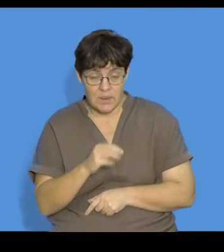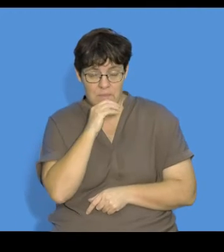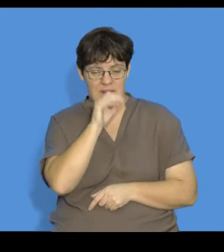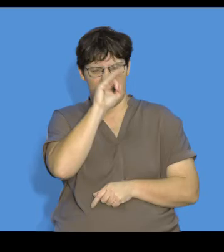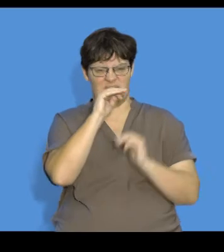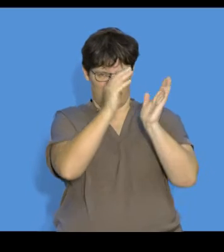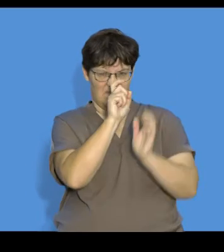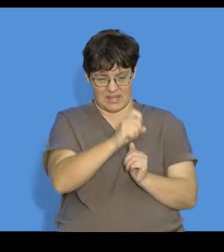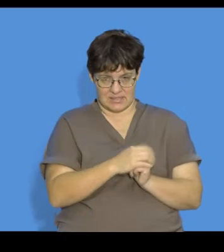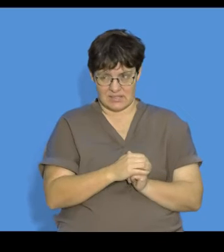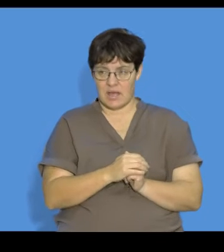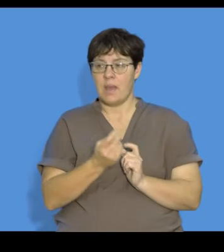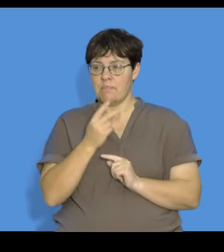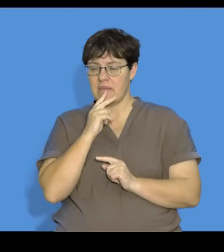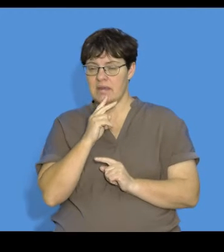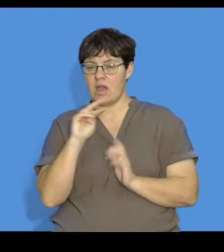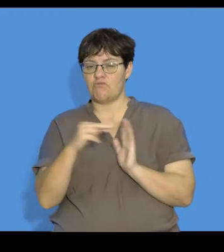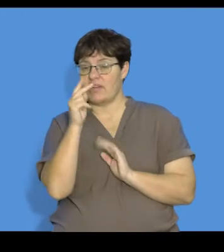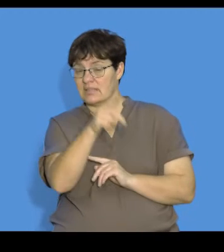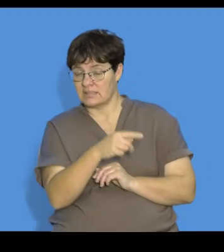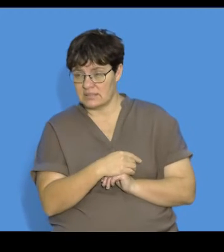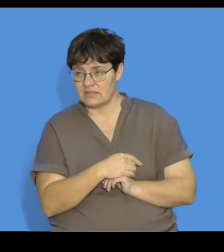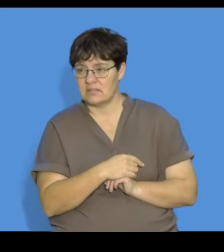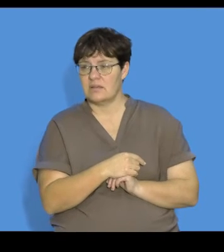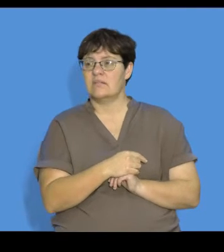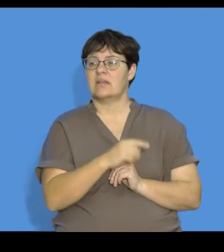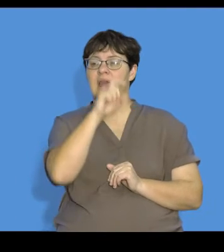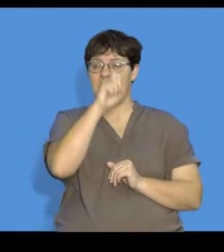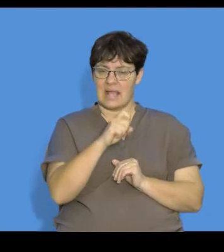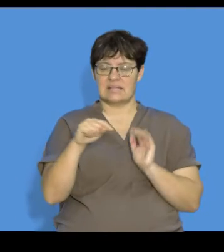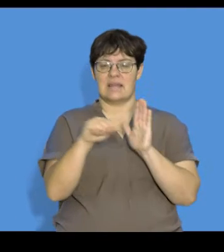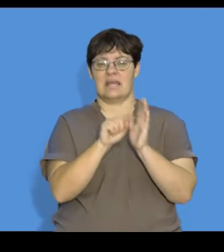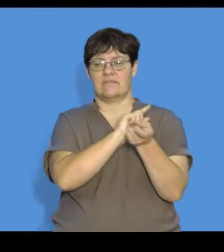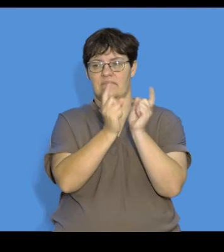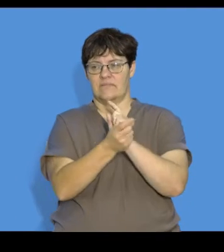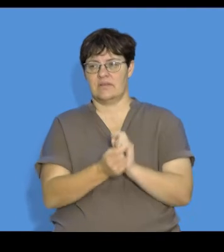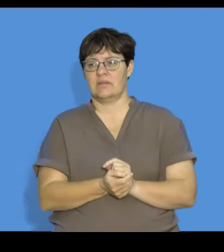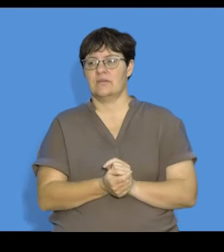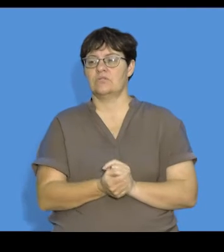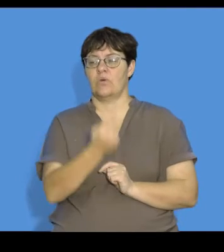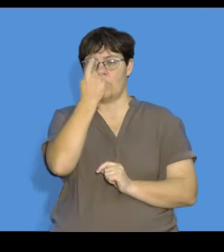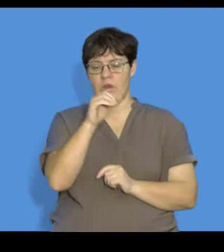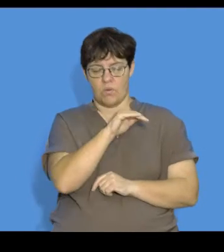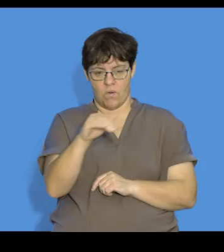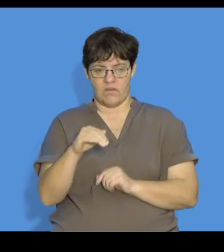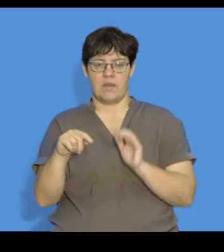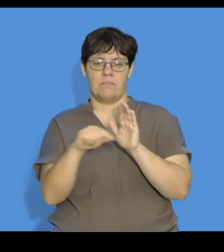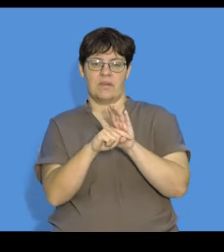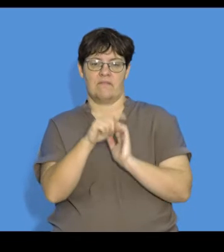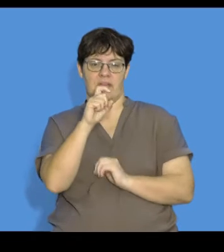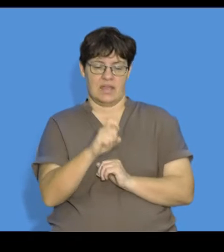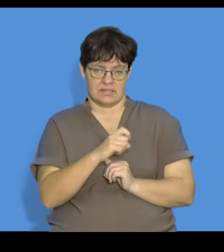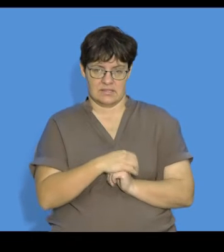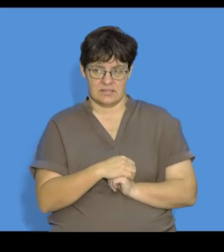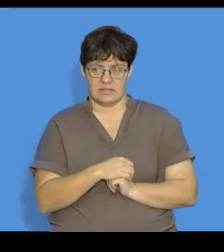If I reflect this about the y-axis, the x will become a negative, so it will now be 1 over negative x, which is